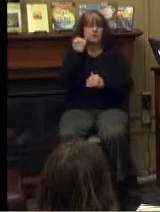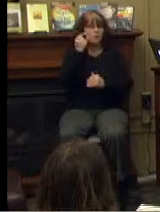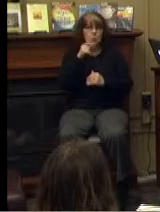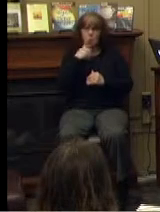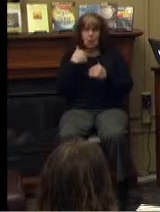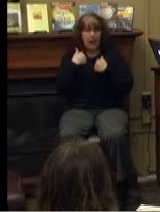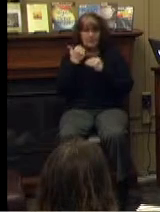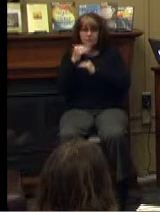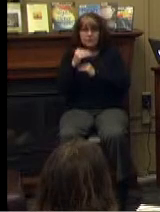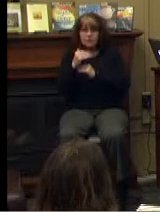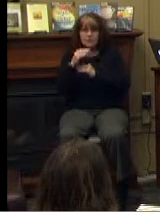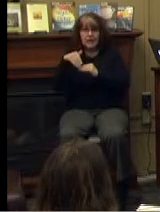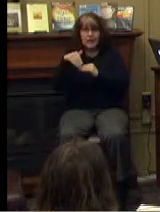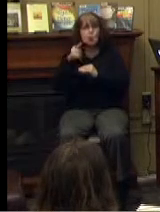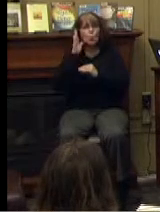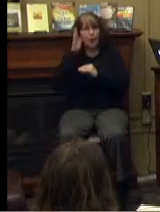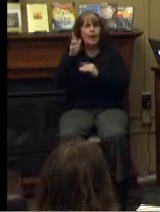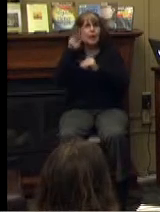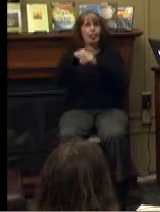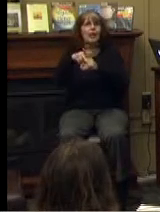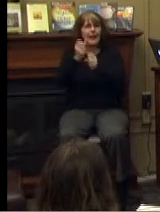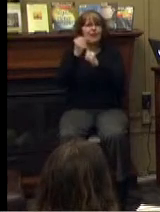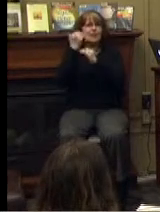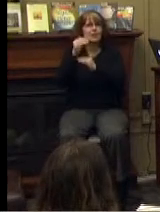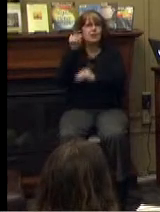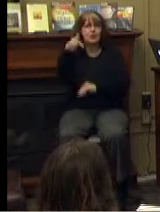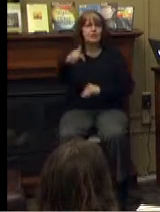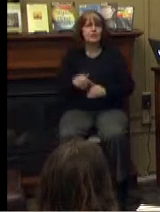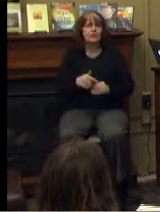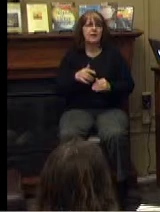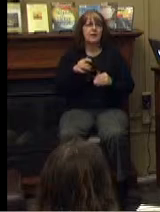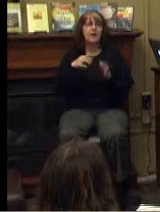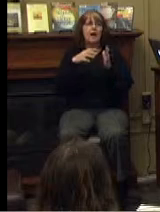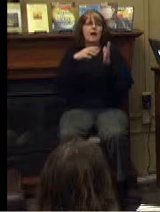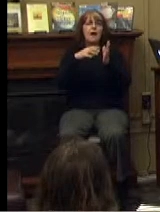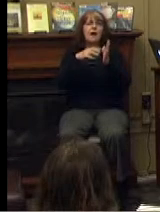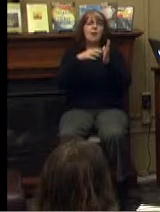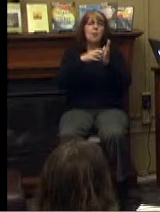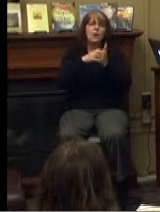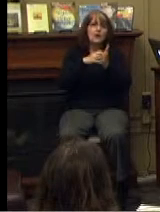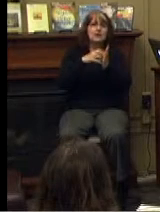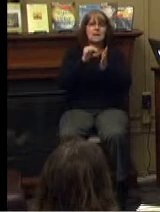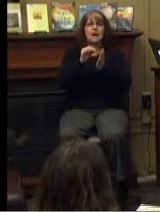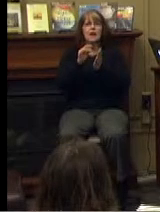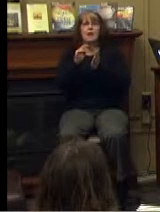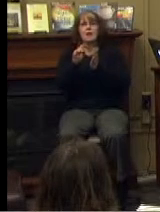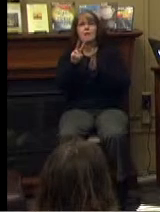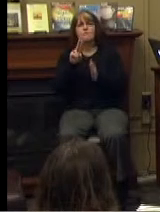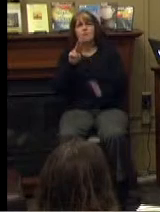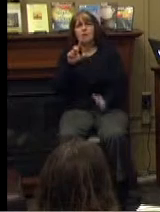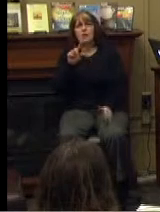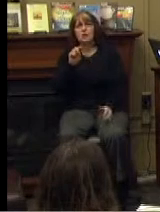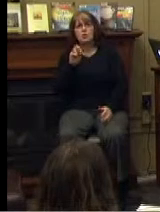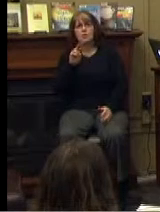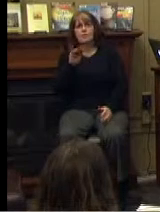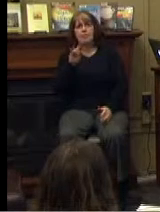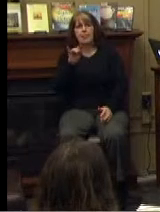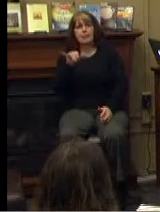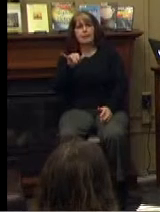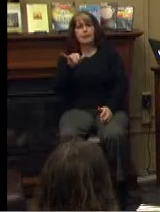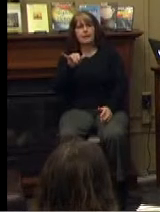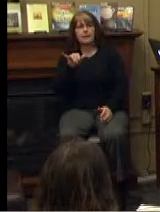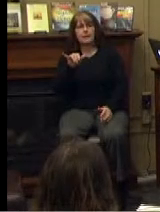you will get one, okay? Vulnerabilities and weaknesses, it's not just those with disabilities. So we all got our stuff we